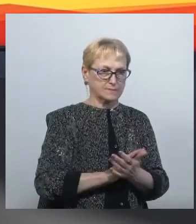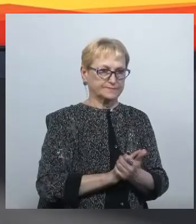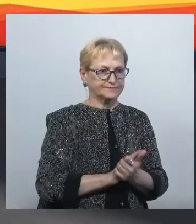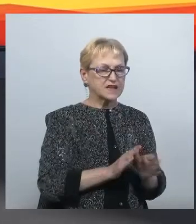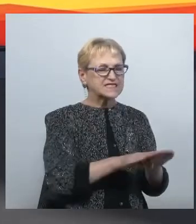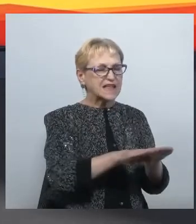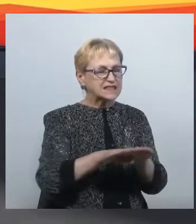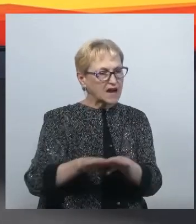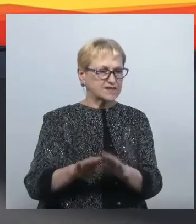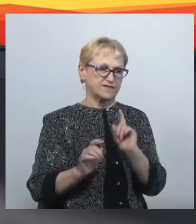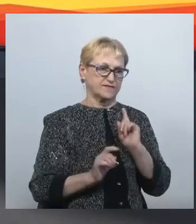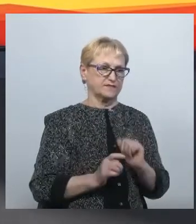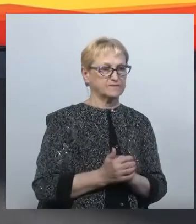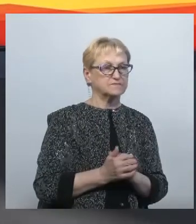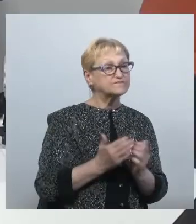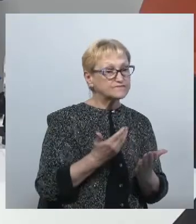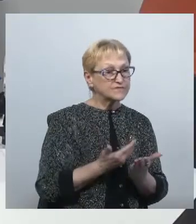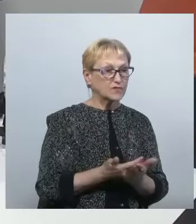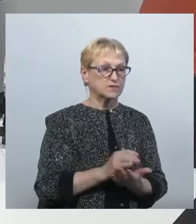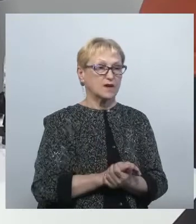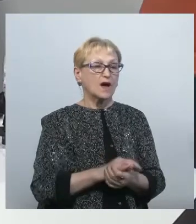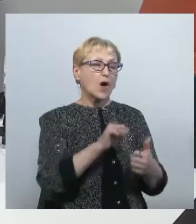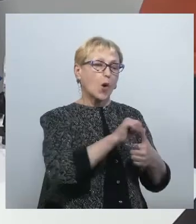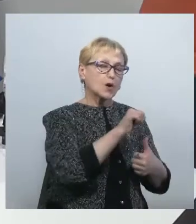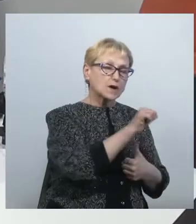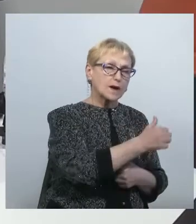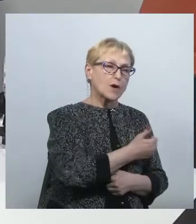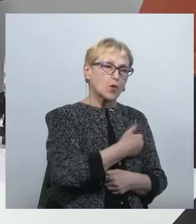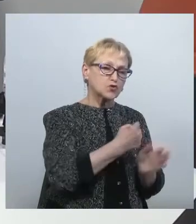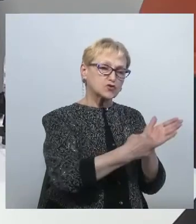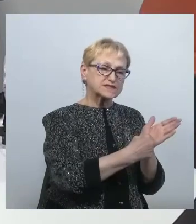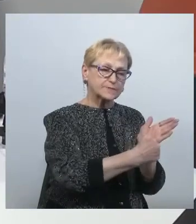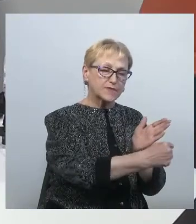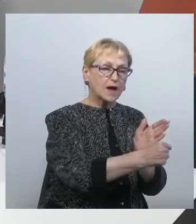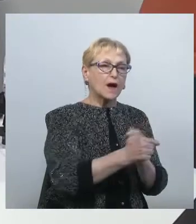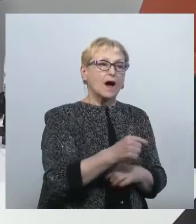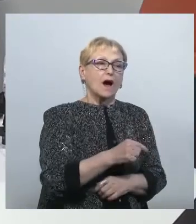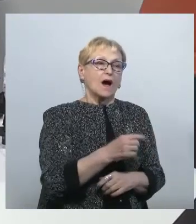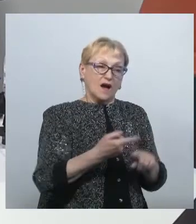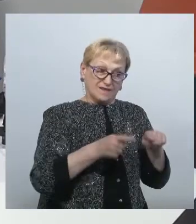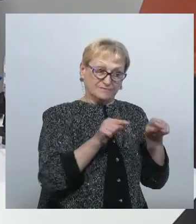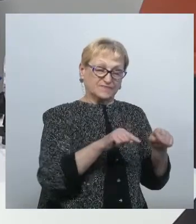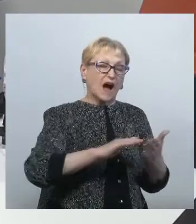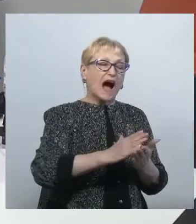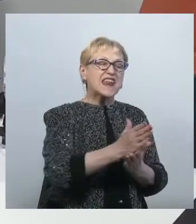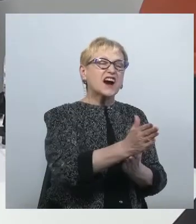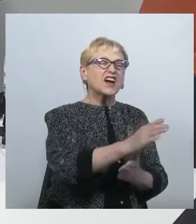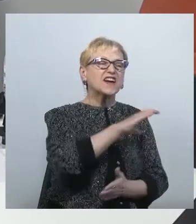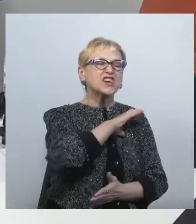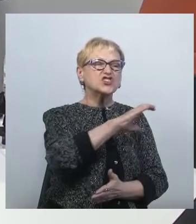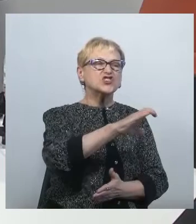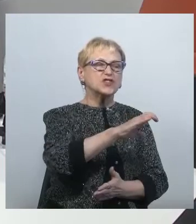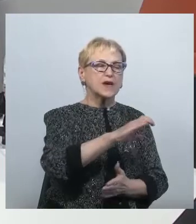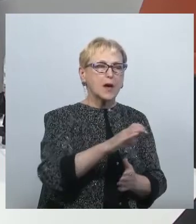violation of standards. It's about tell us how to do this. And I want to speak about the